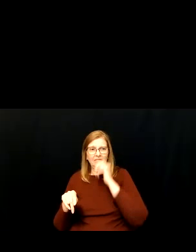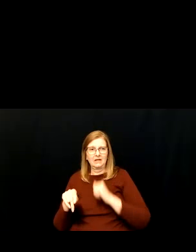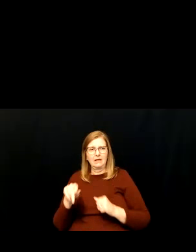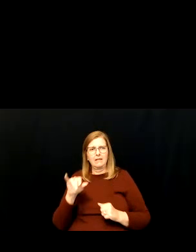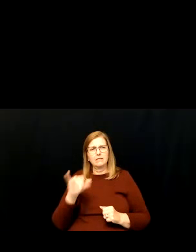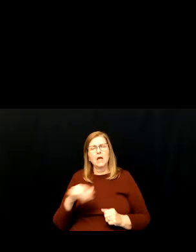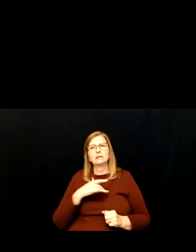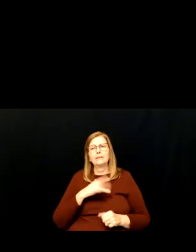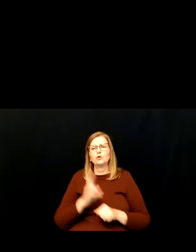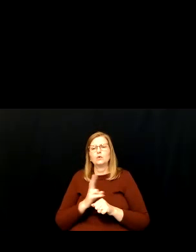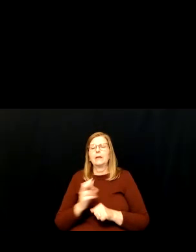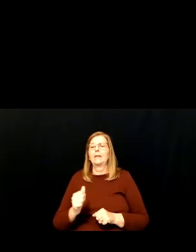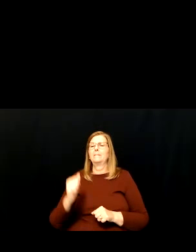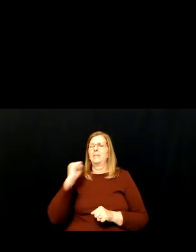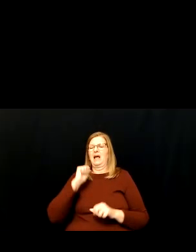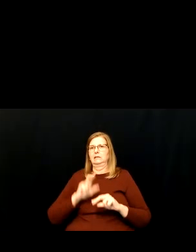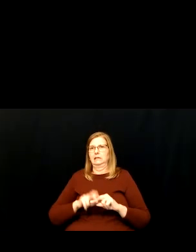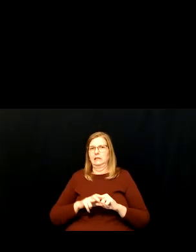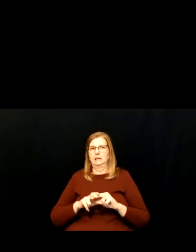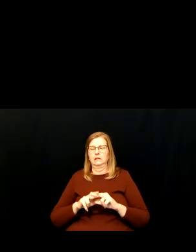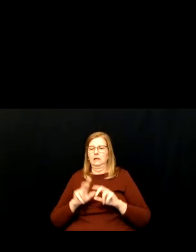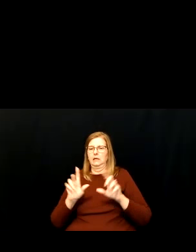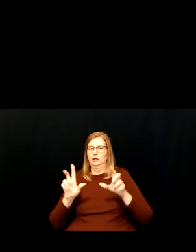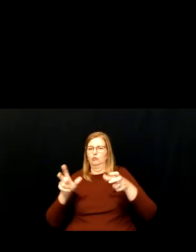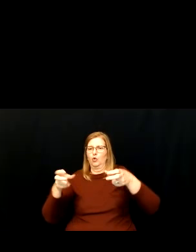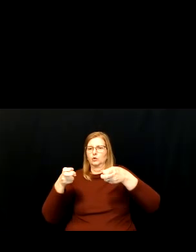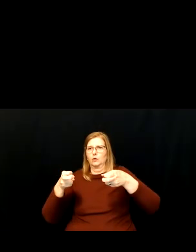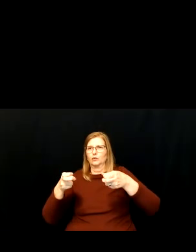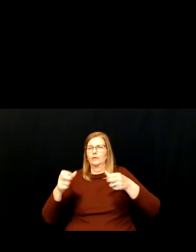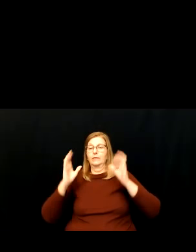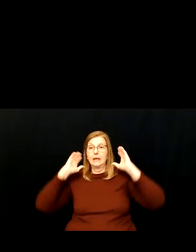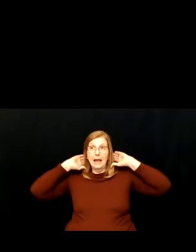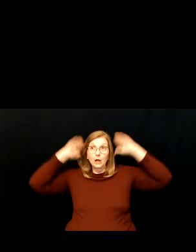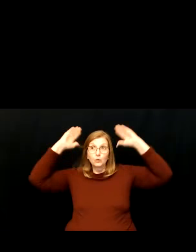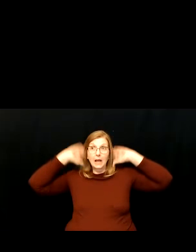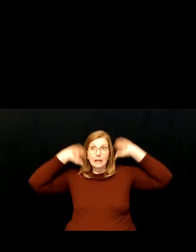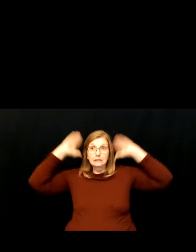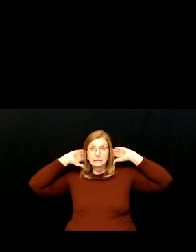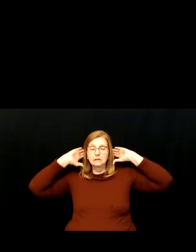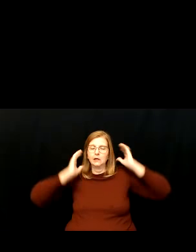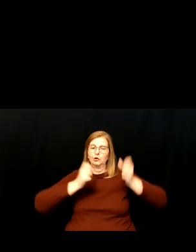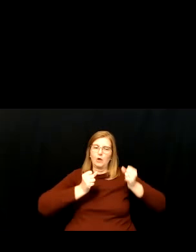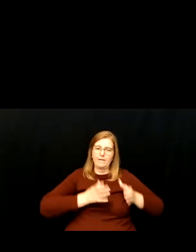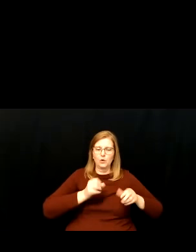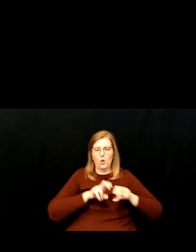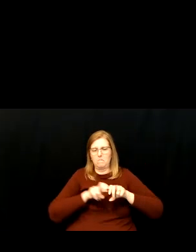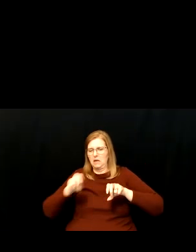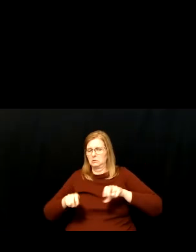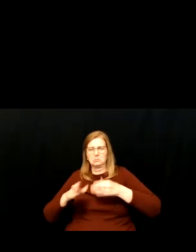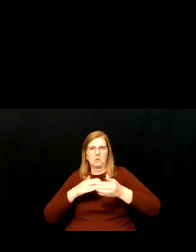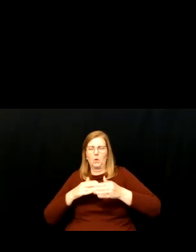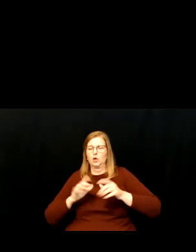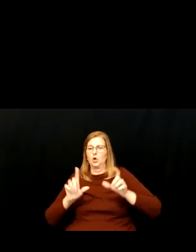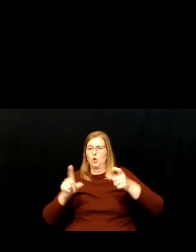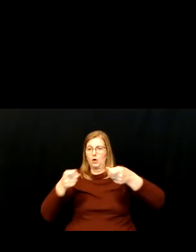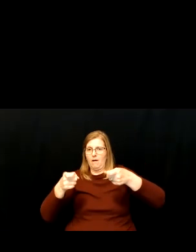is used in the back seat, and it hooks onto the back of the headrest of the driver or the front passenger seat, and it is to